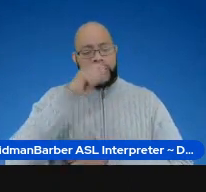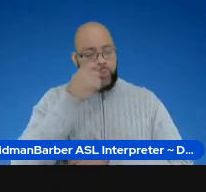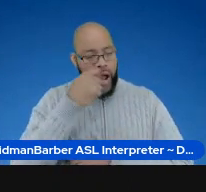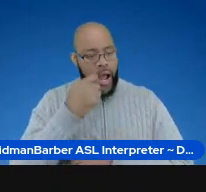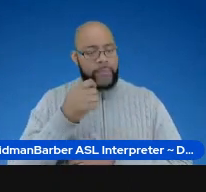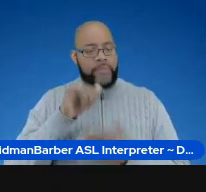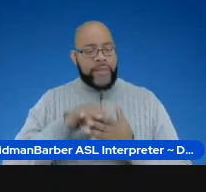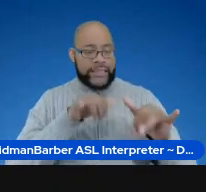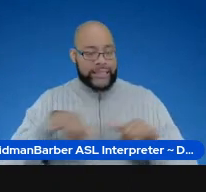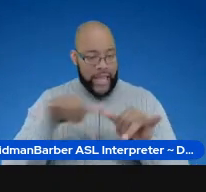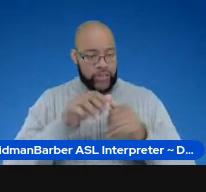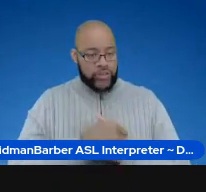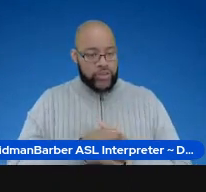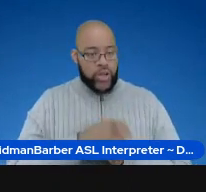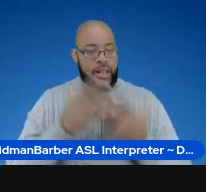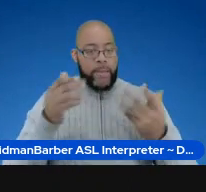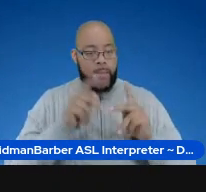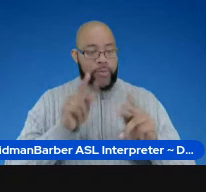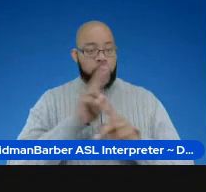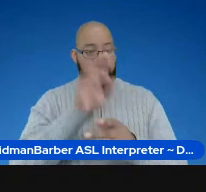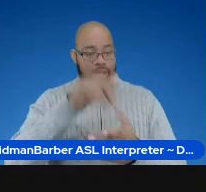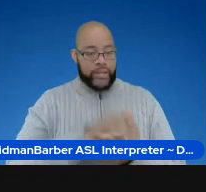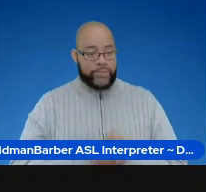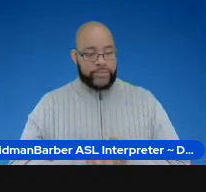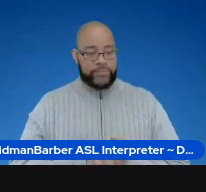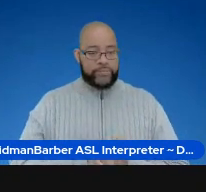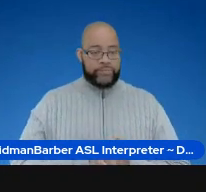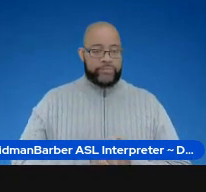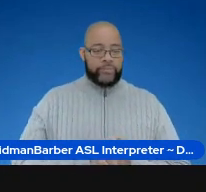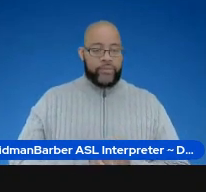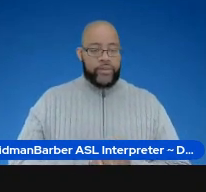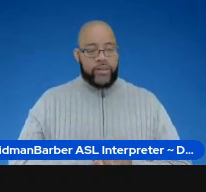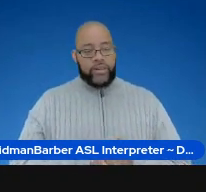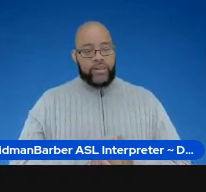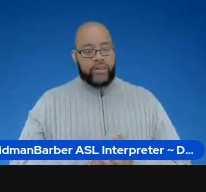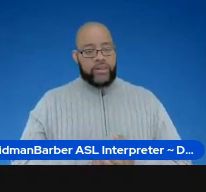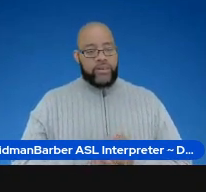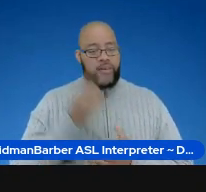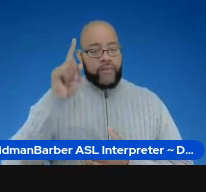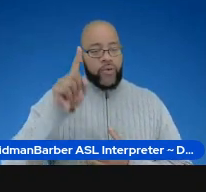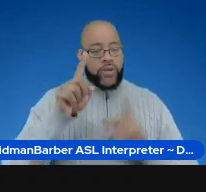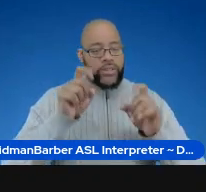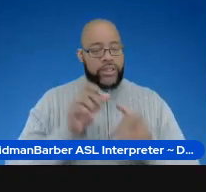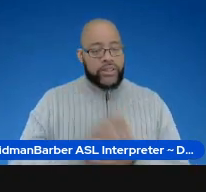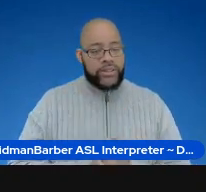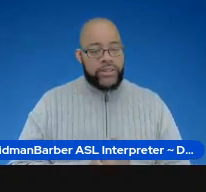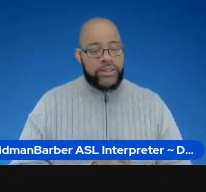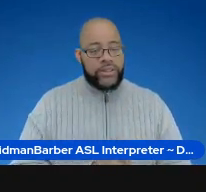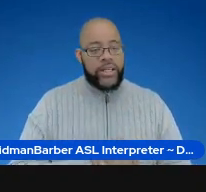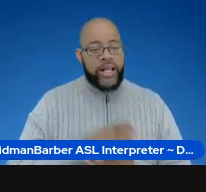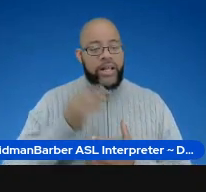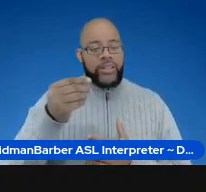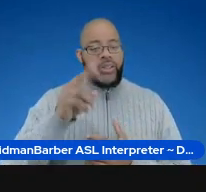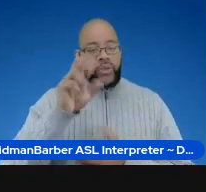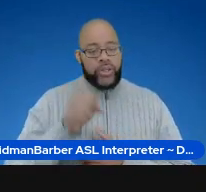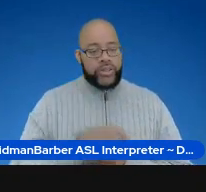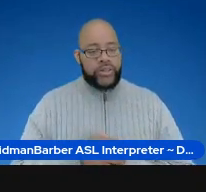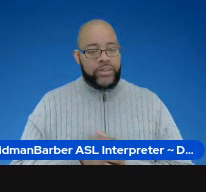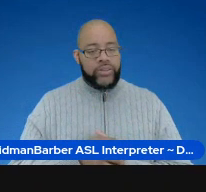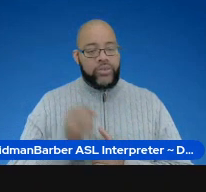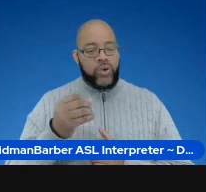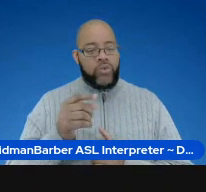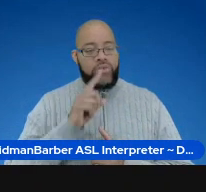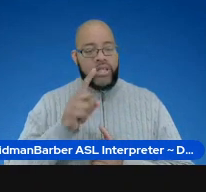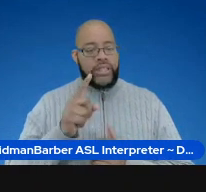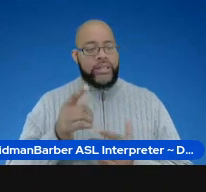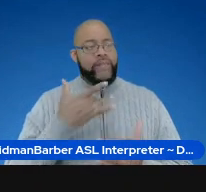the standard. So a lot of people were using them for testing outside of the US. So it was